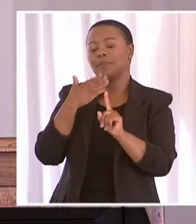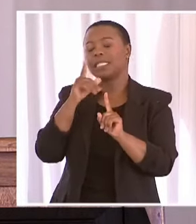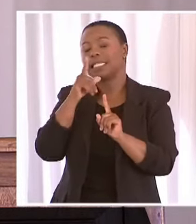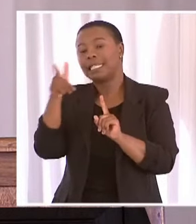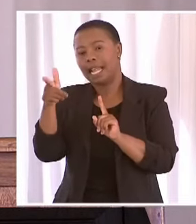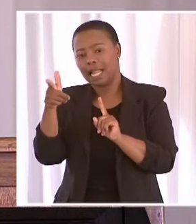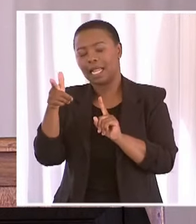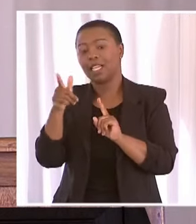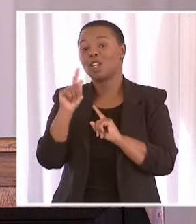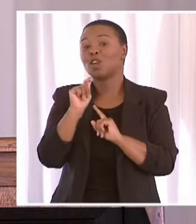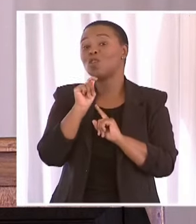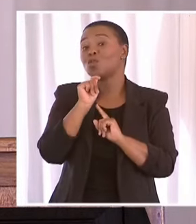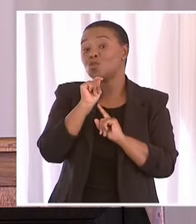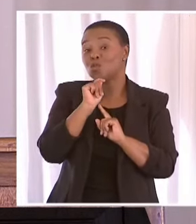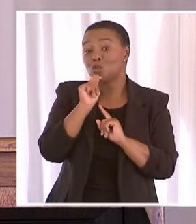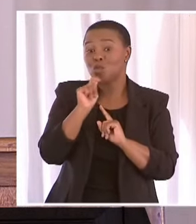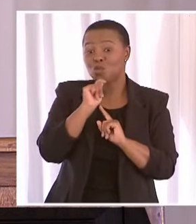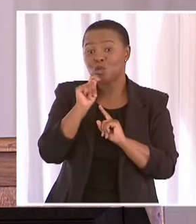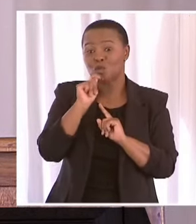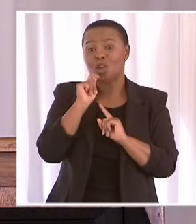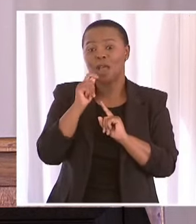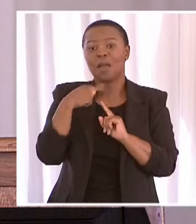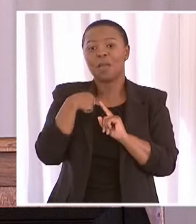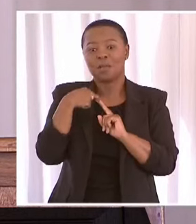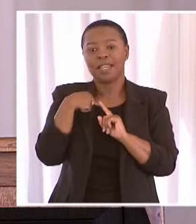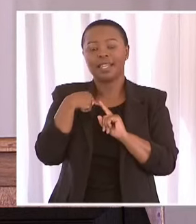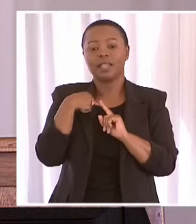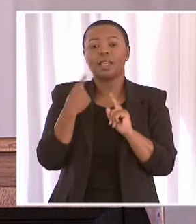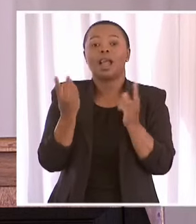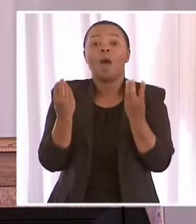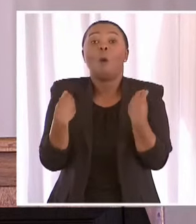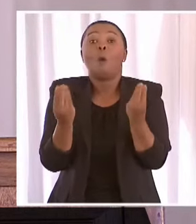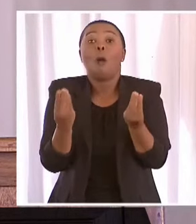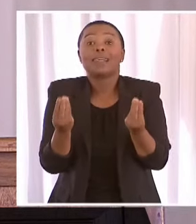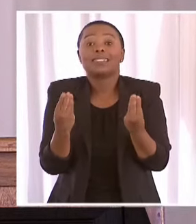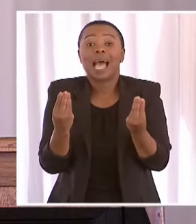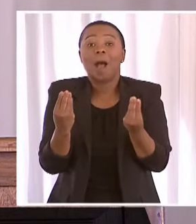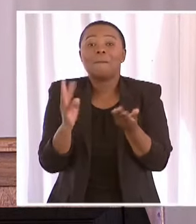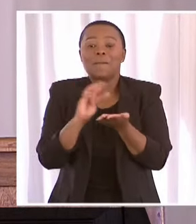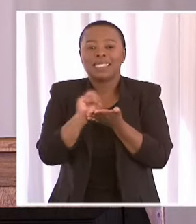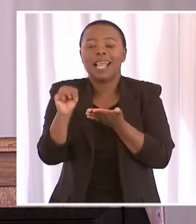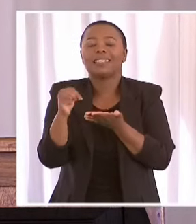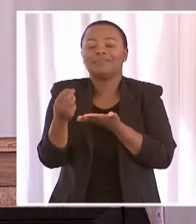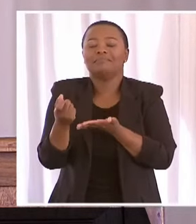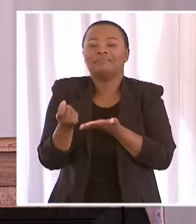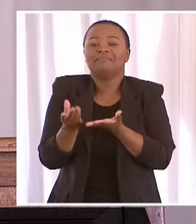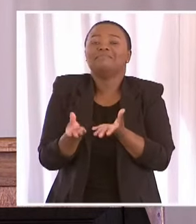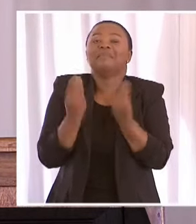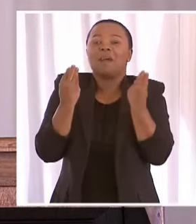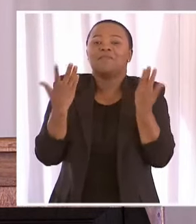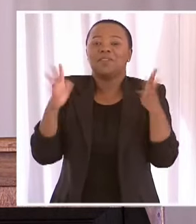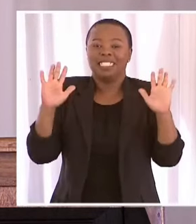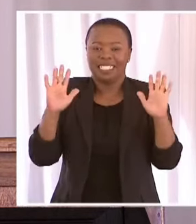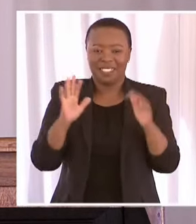that indeed I've been receiving his WhatsApp messages.